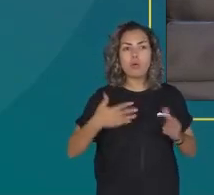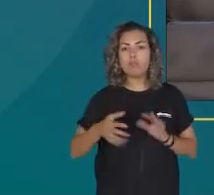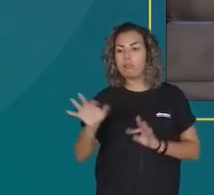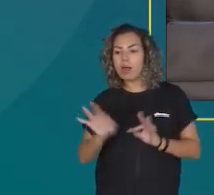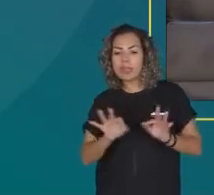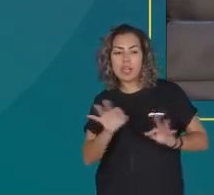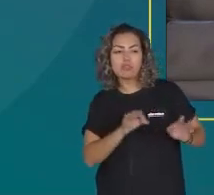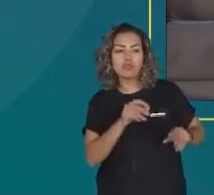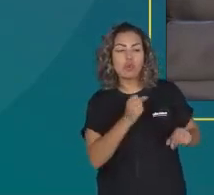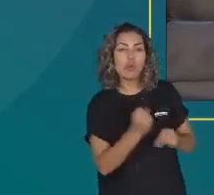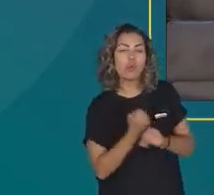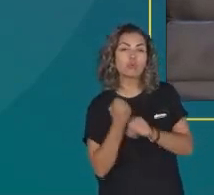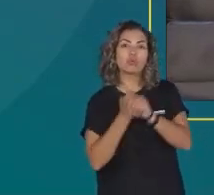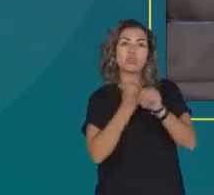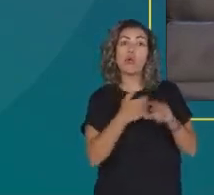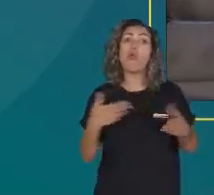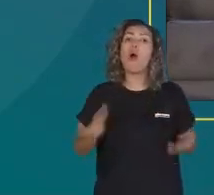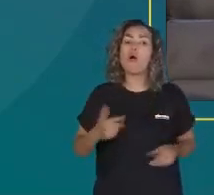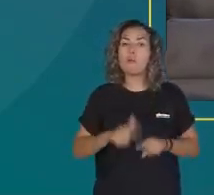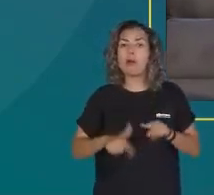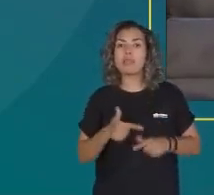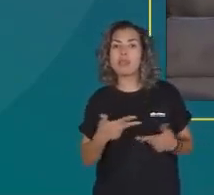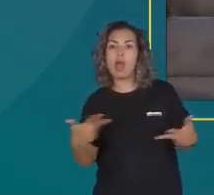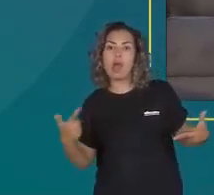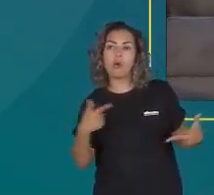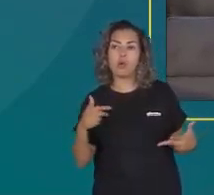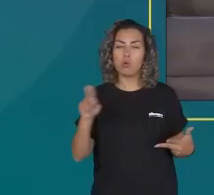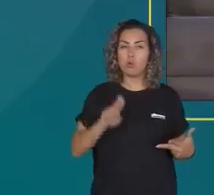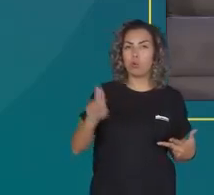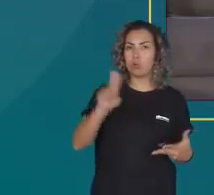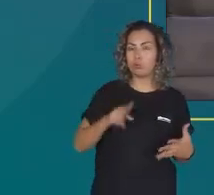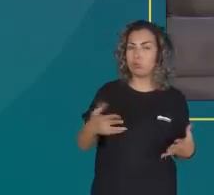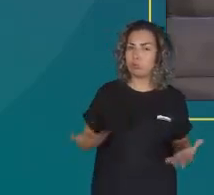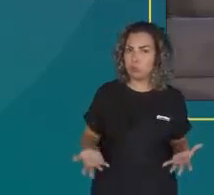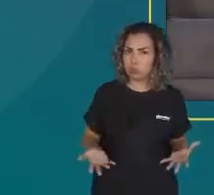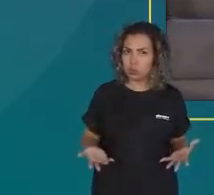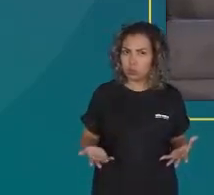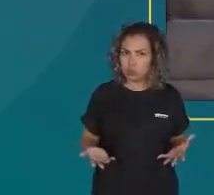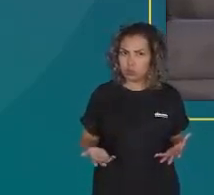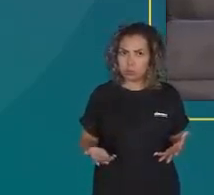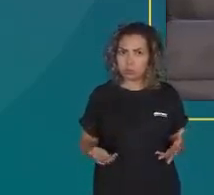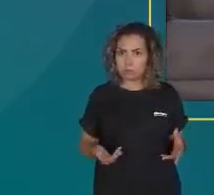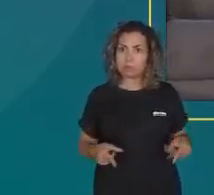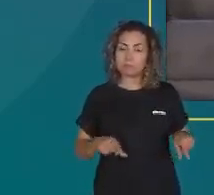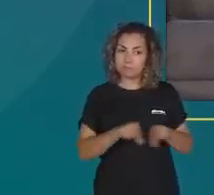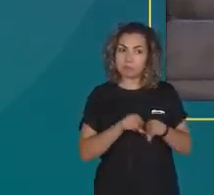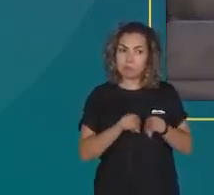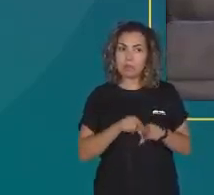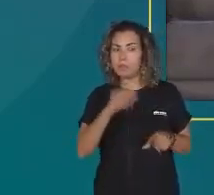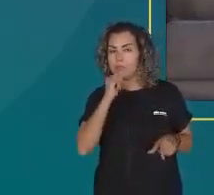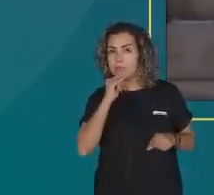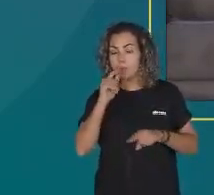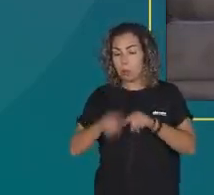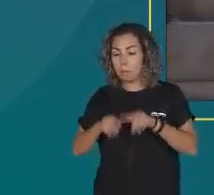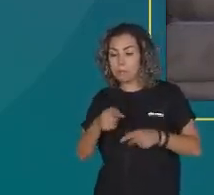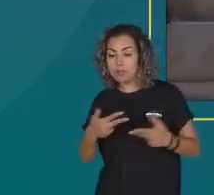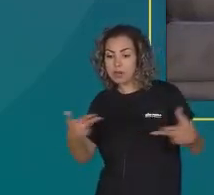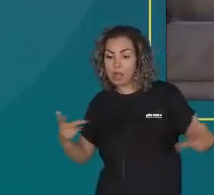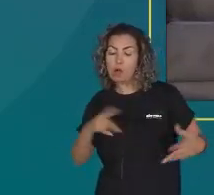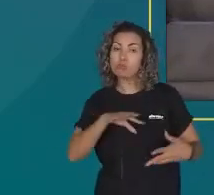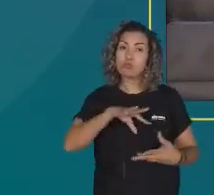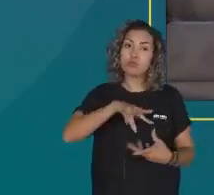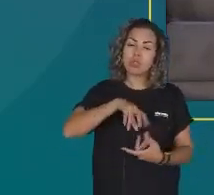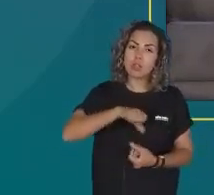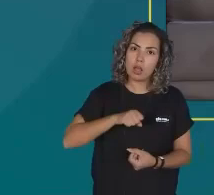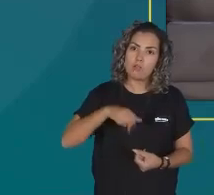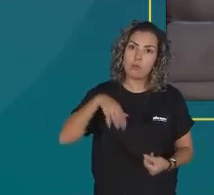materials we're using them, how much we can use more ecologically sustainable materials. So this is one of the topics on which our unit is